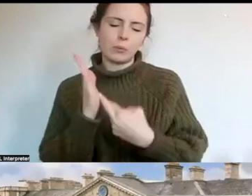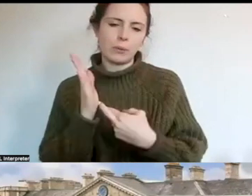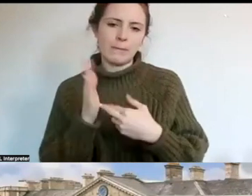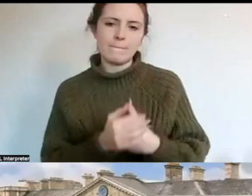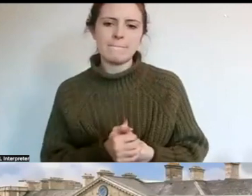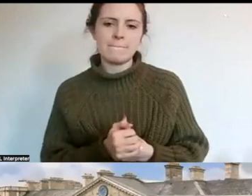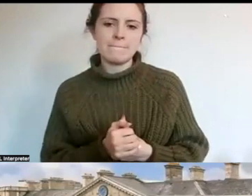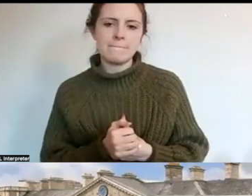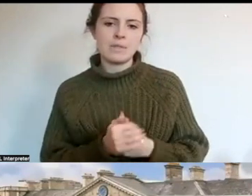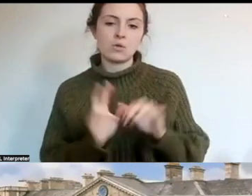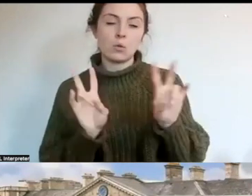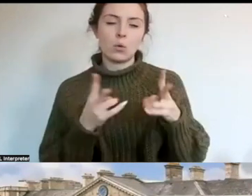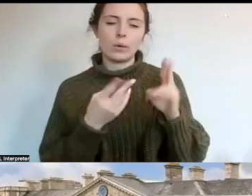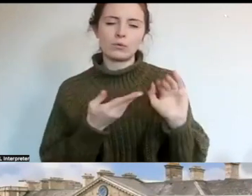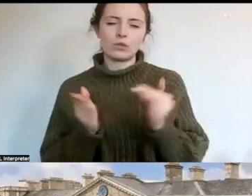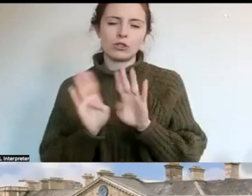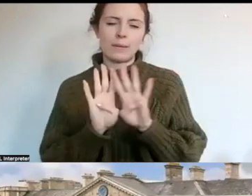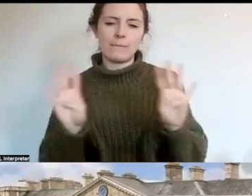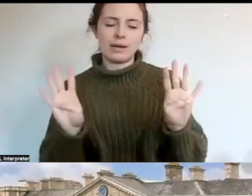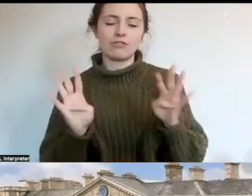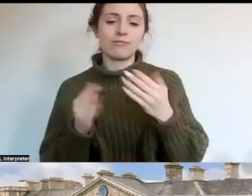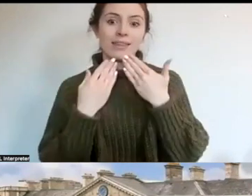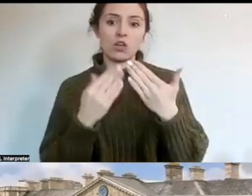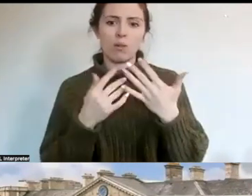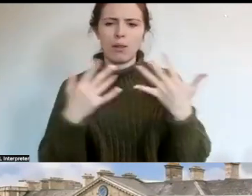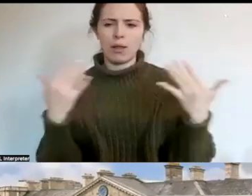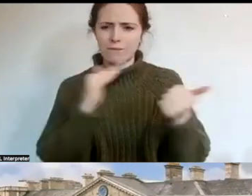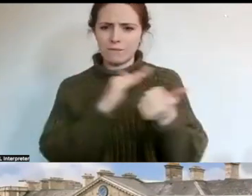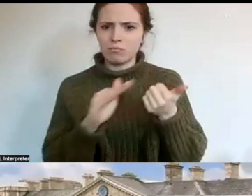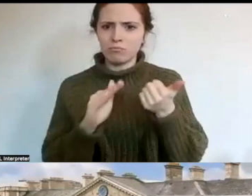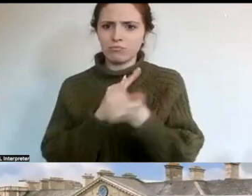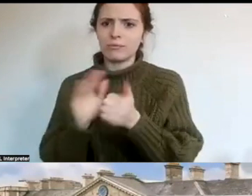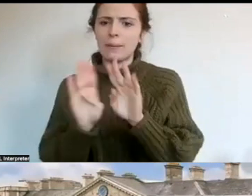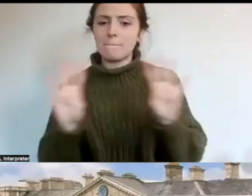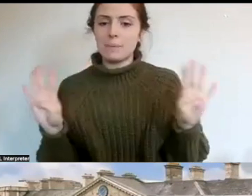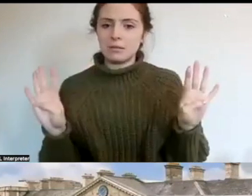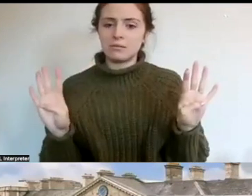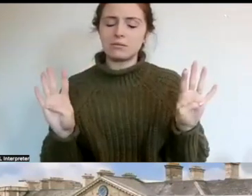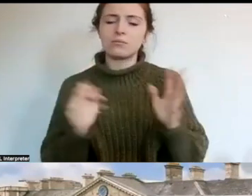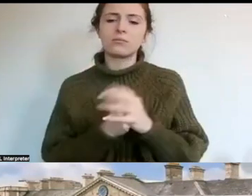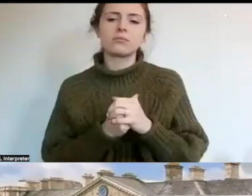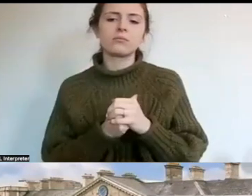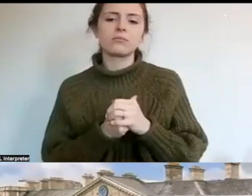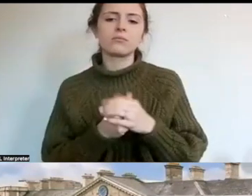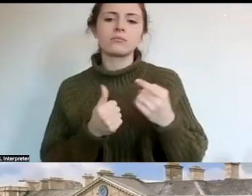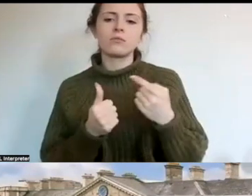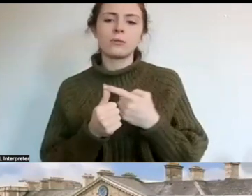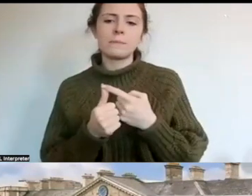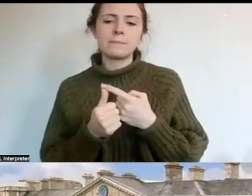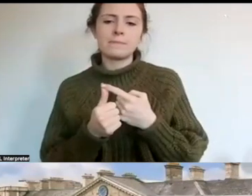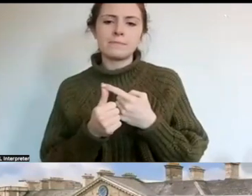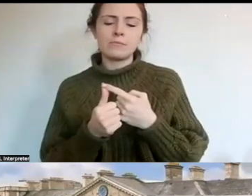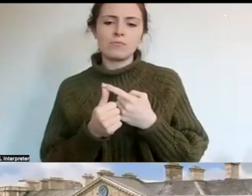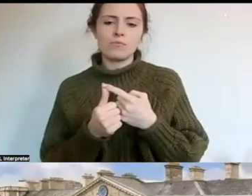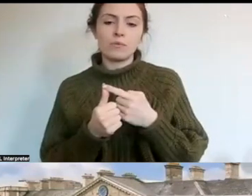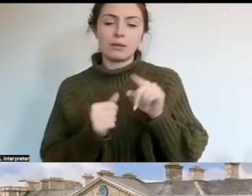Great, thanks very much, Fintan. So we've lots of expertise here. So maybe just to get started, it was very clear from